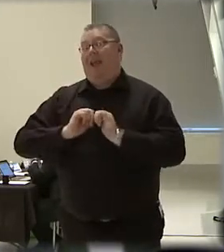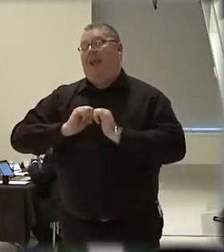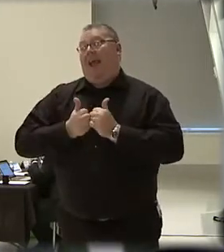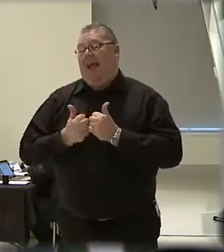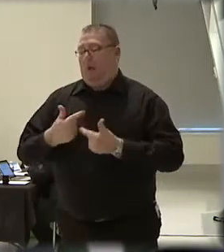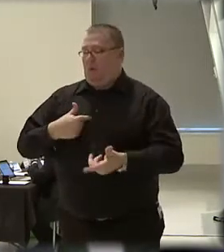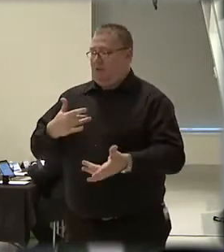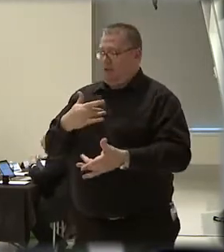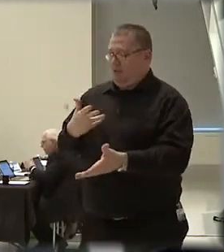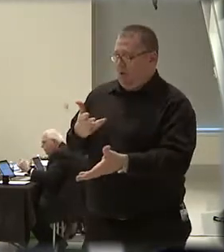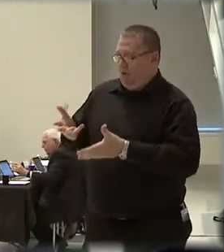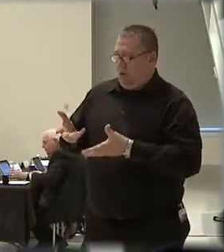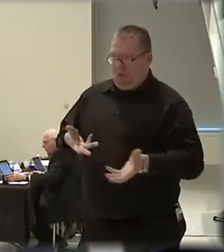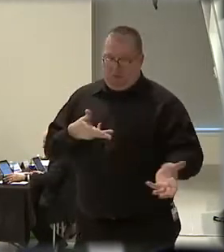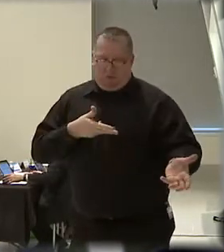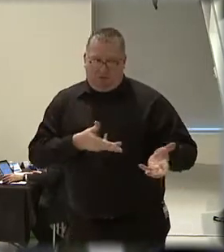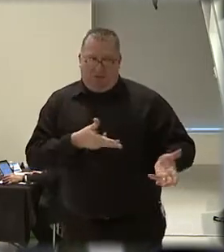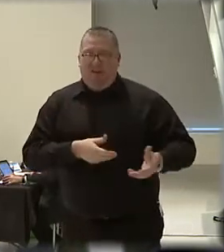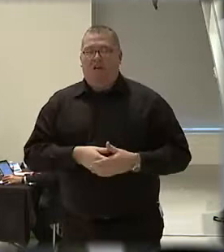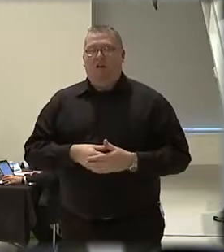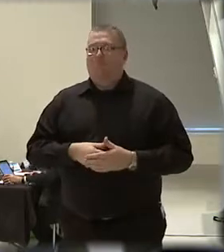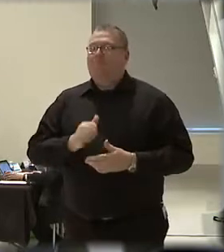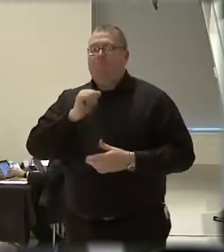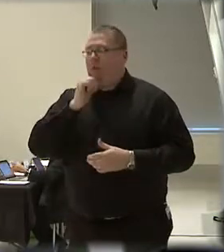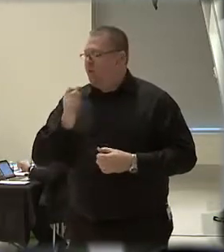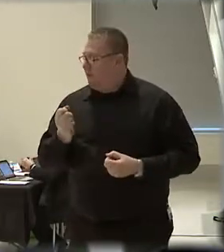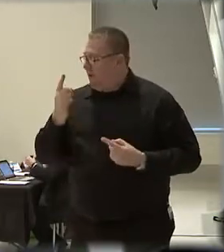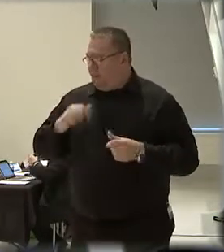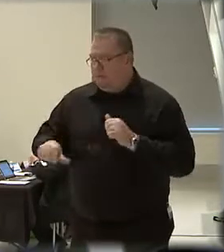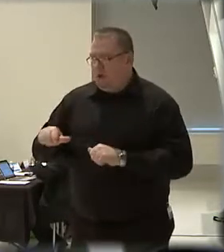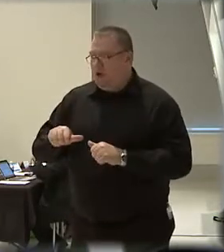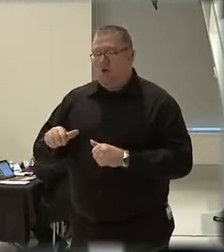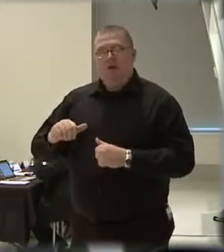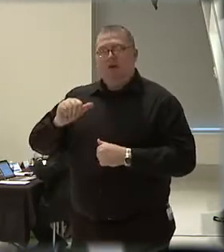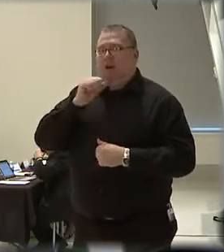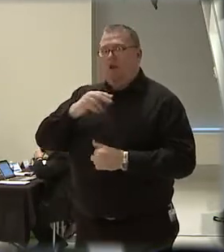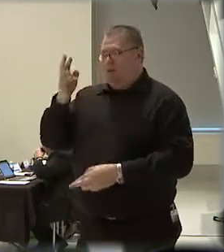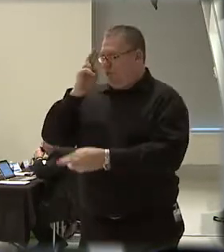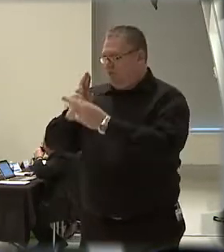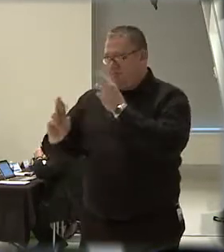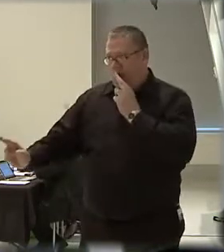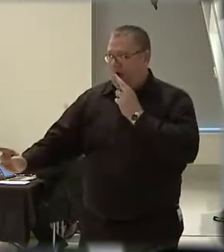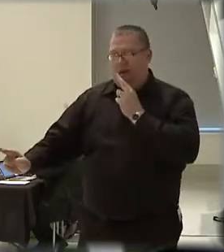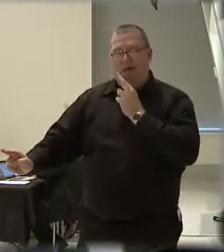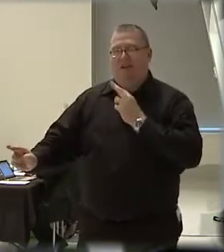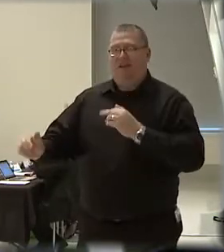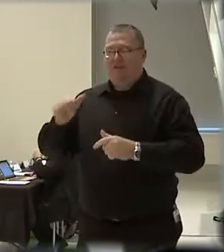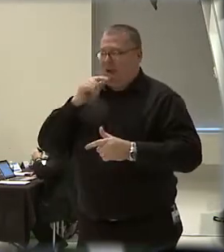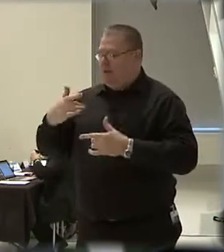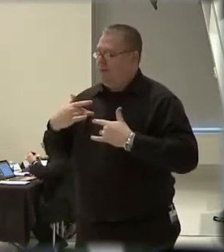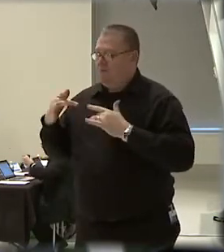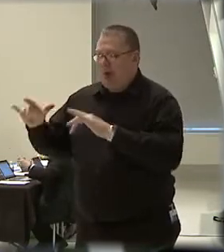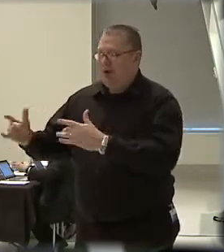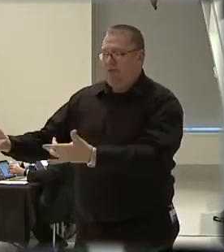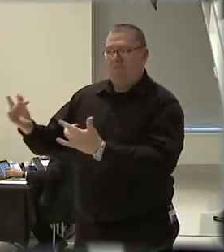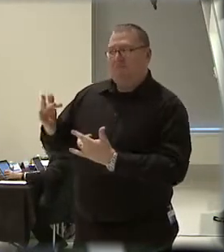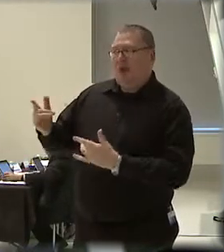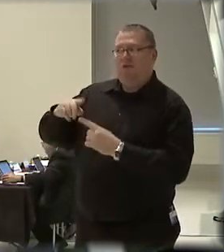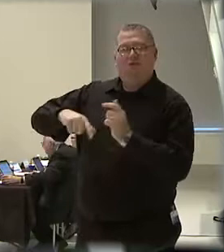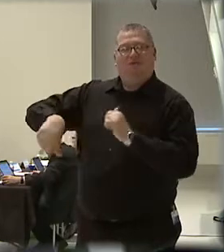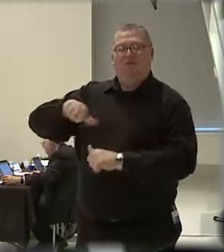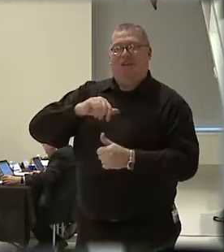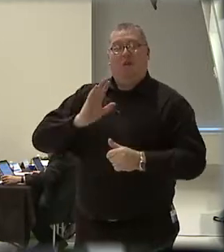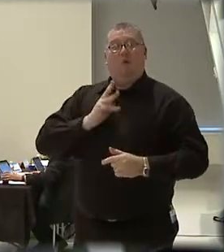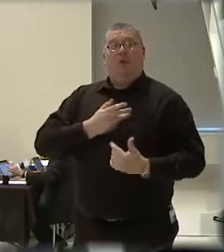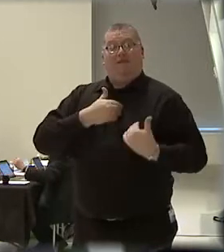interact. And by that I mean the lack of understanding, compassion, or respect that we show one another. We have an obligation to manage